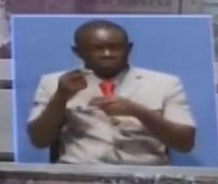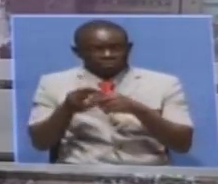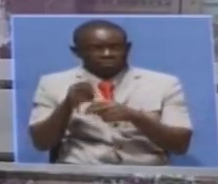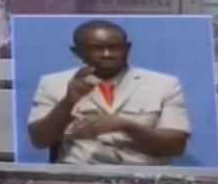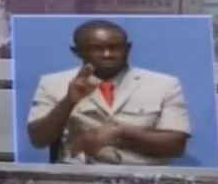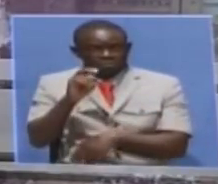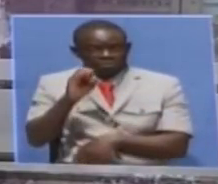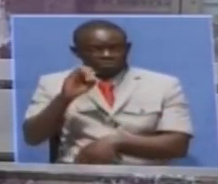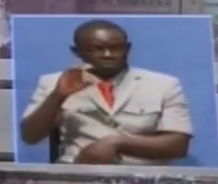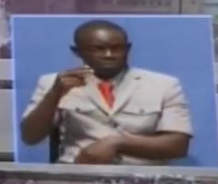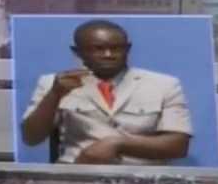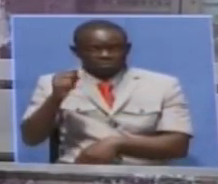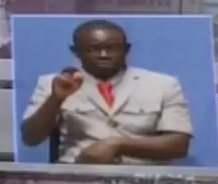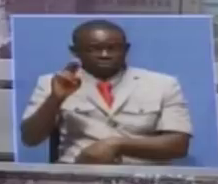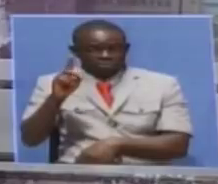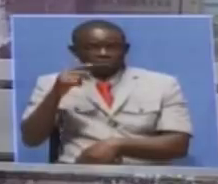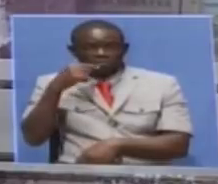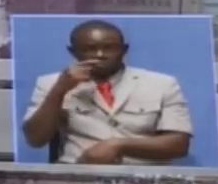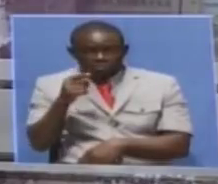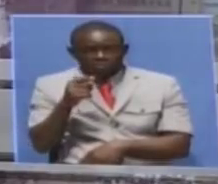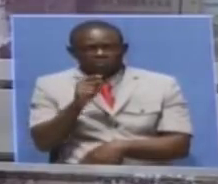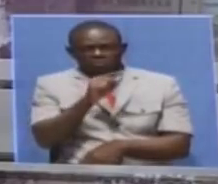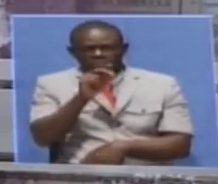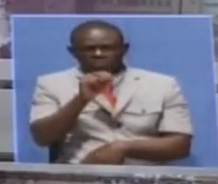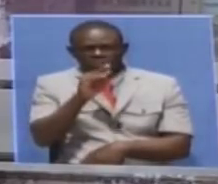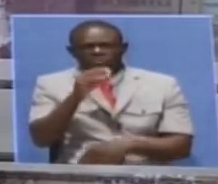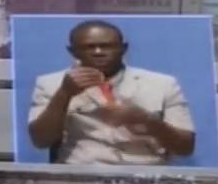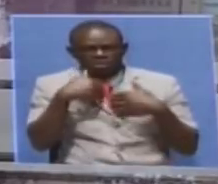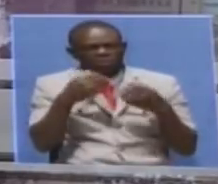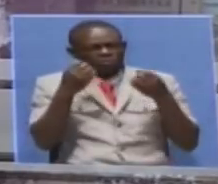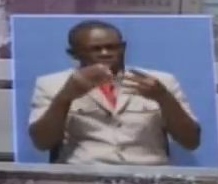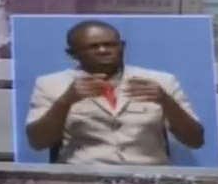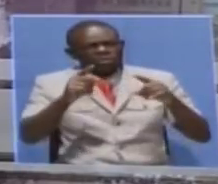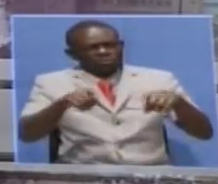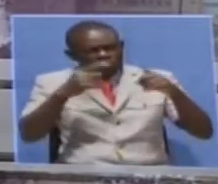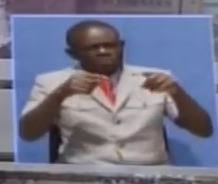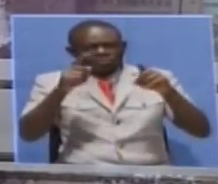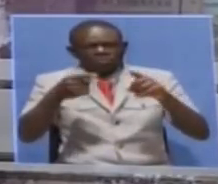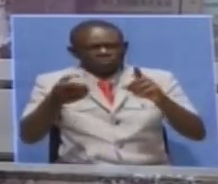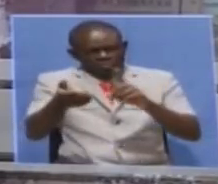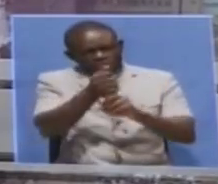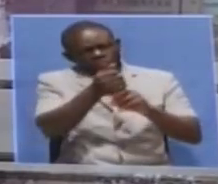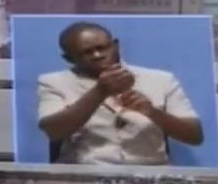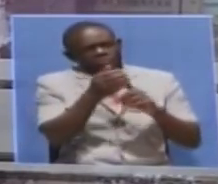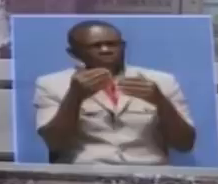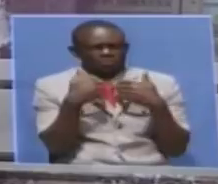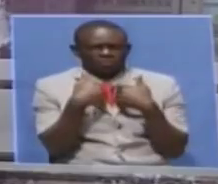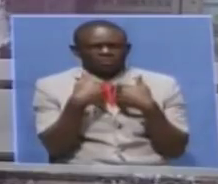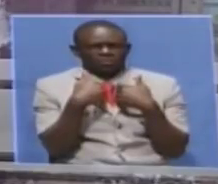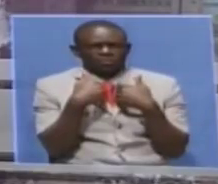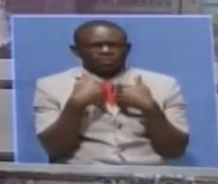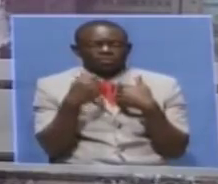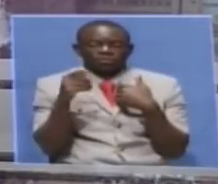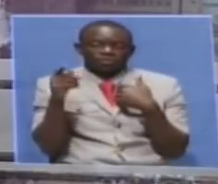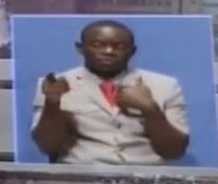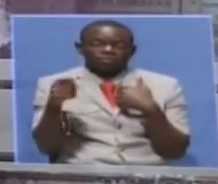successes that can be archived and shown to the public. Mr. Mwanza, also says it is important to